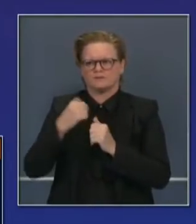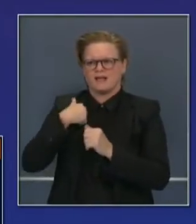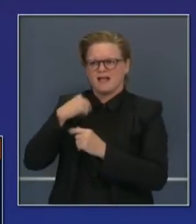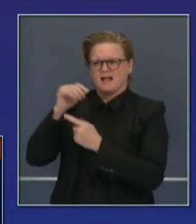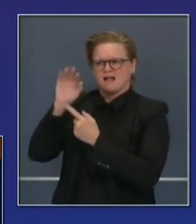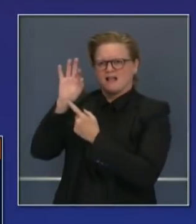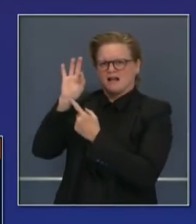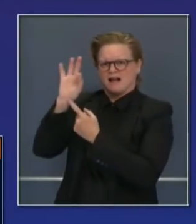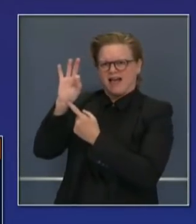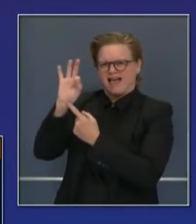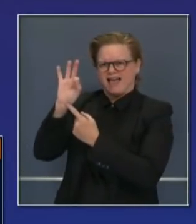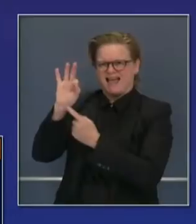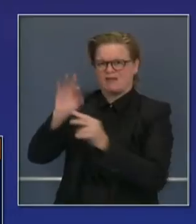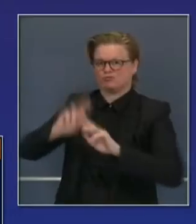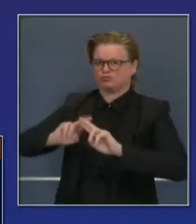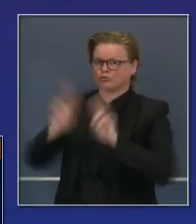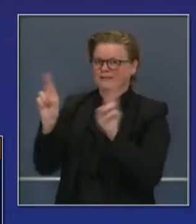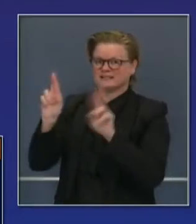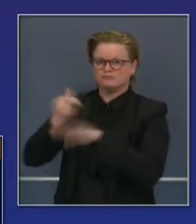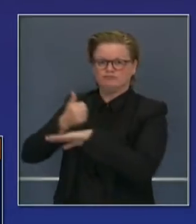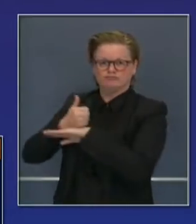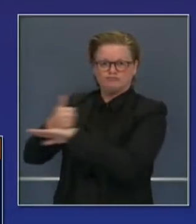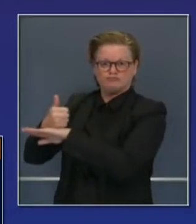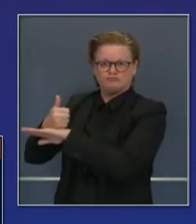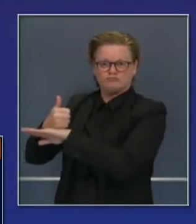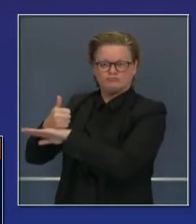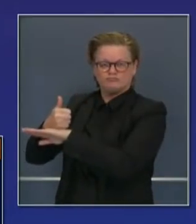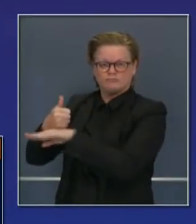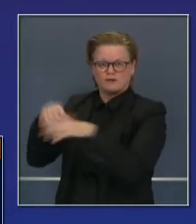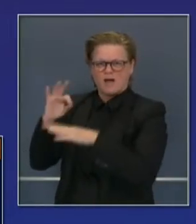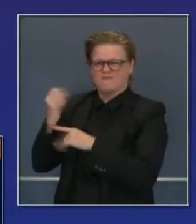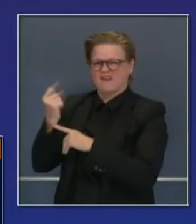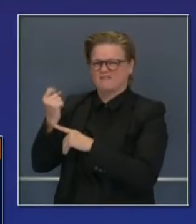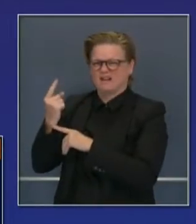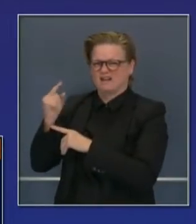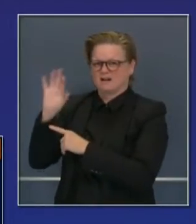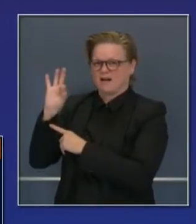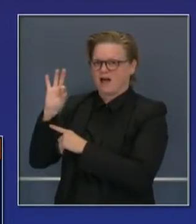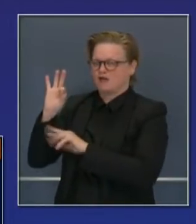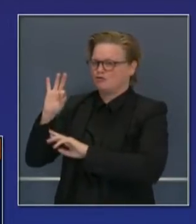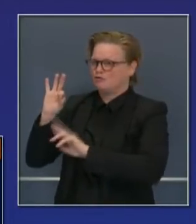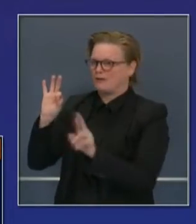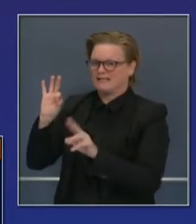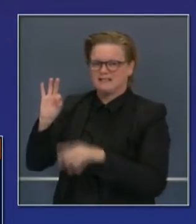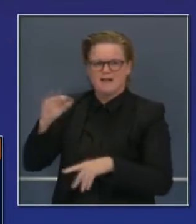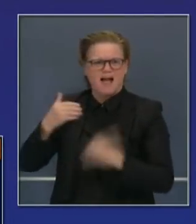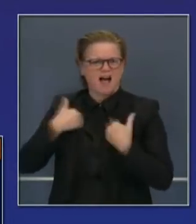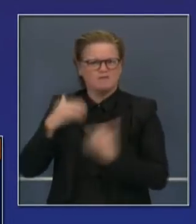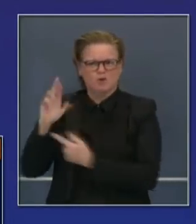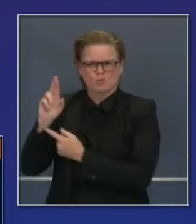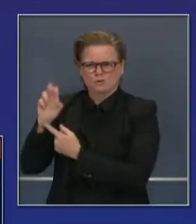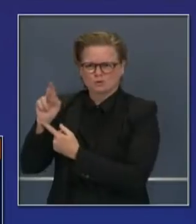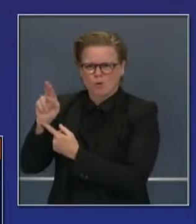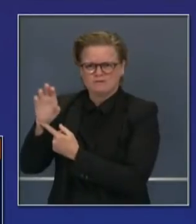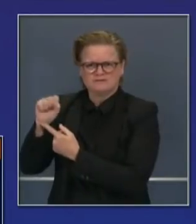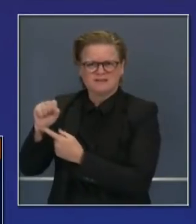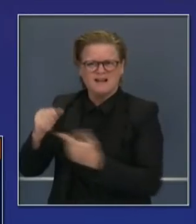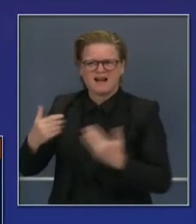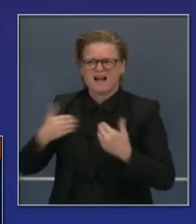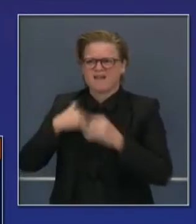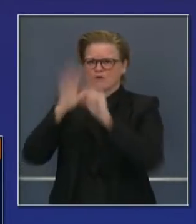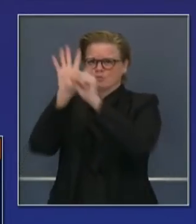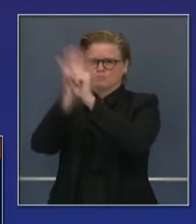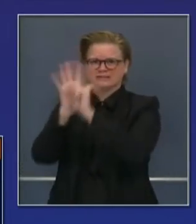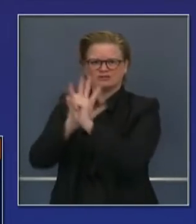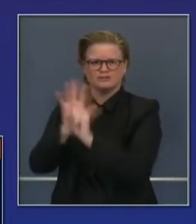status, a supplement that will also provide additional resources by region, by county in this